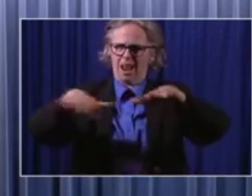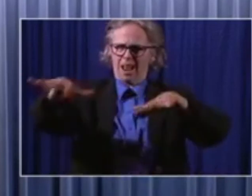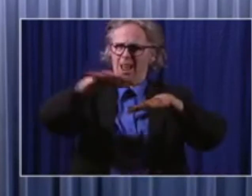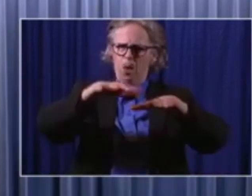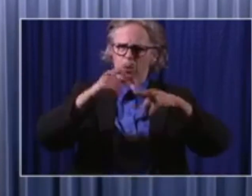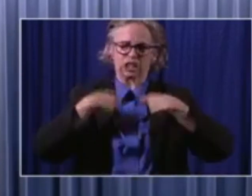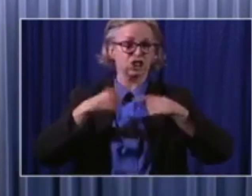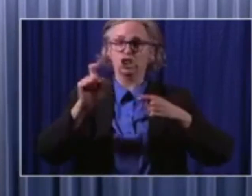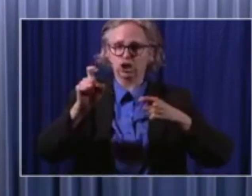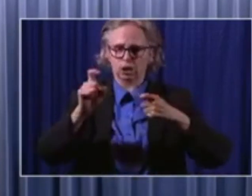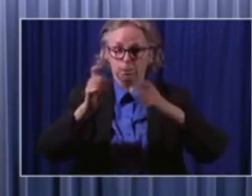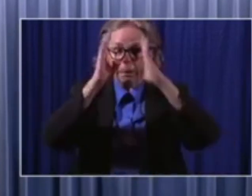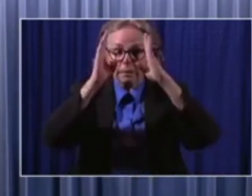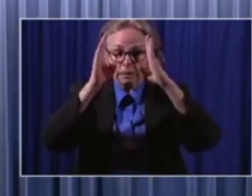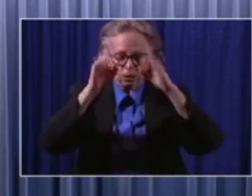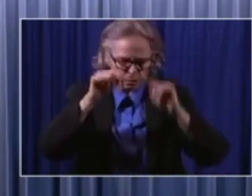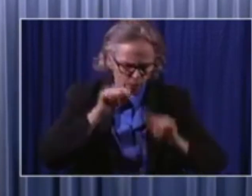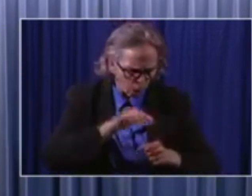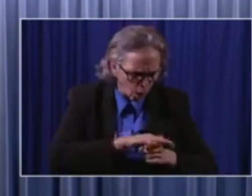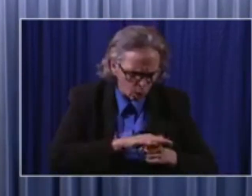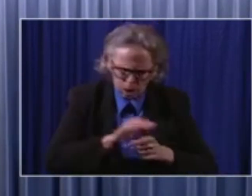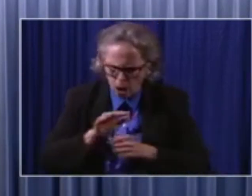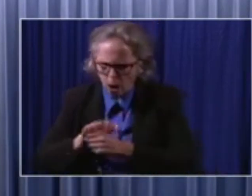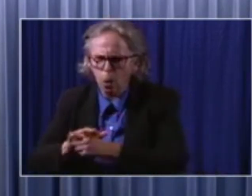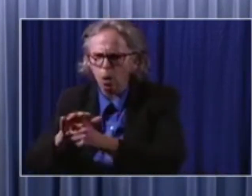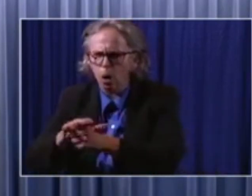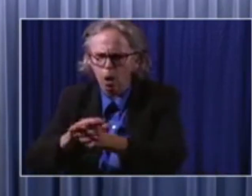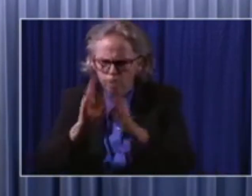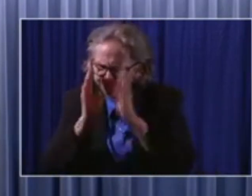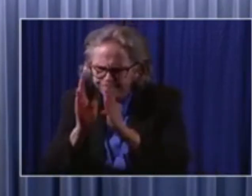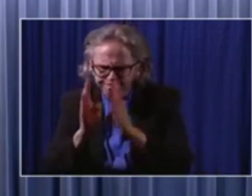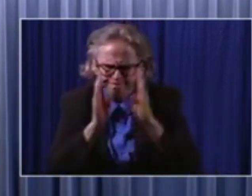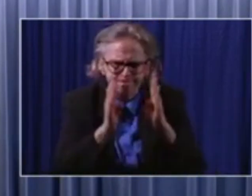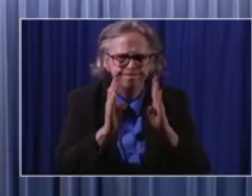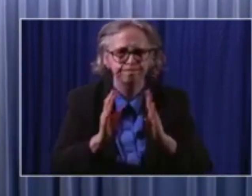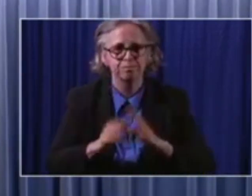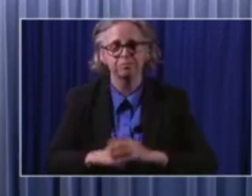Dr. Thomas, thank you. We appreciate it. Thanks for having me, sir. Thank you very Take care. much.